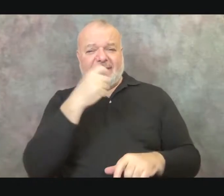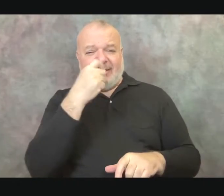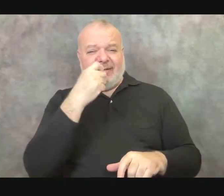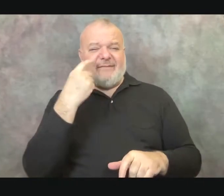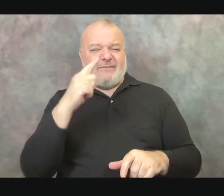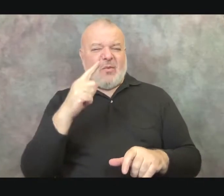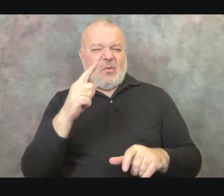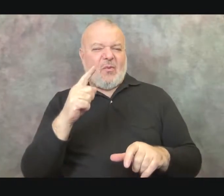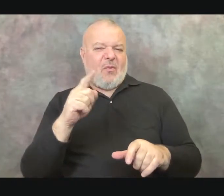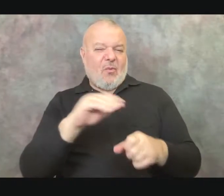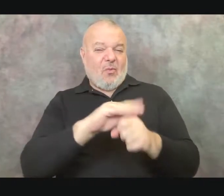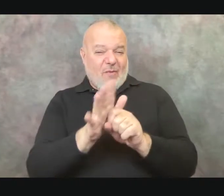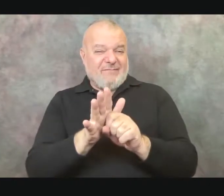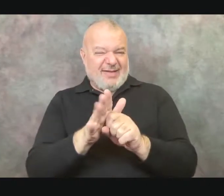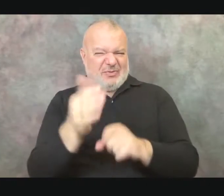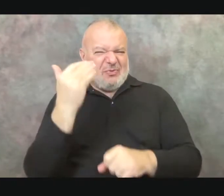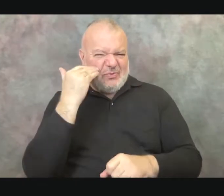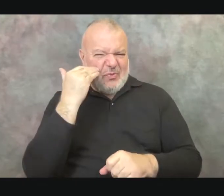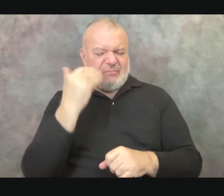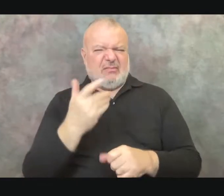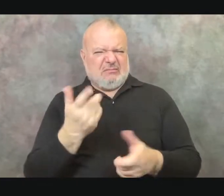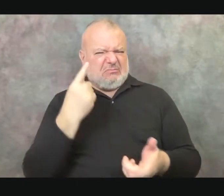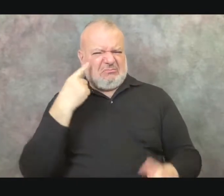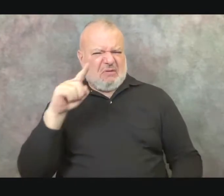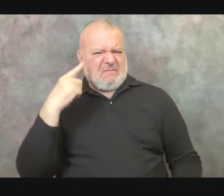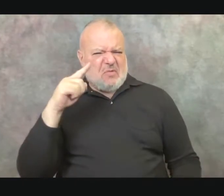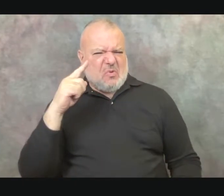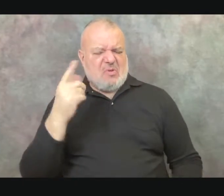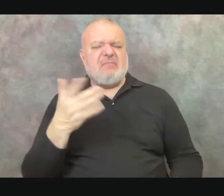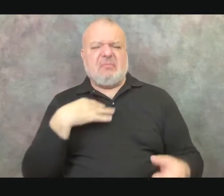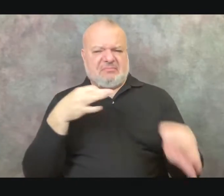Before you begin your test, wash your hands.